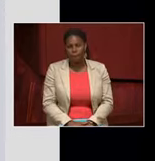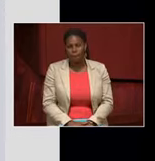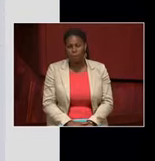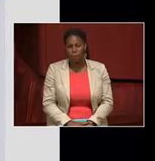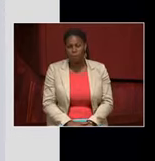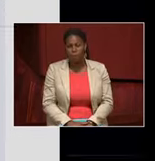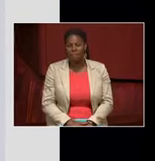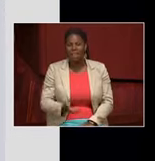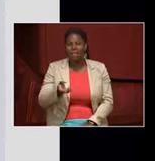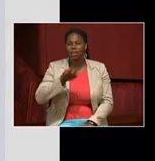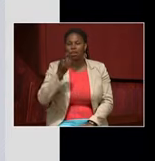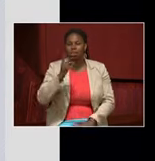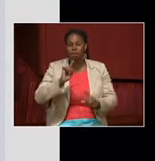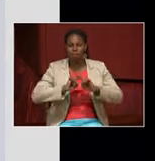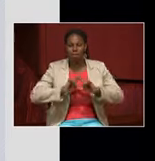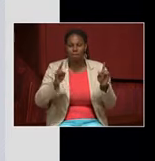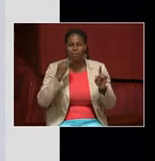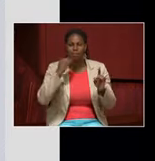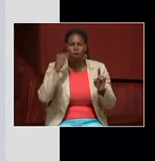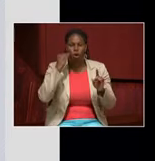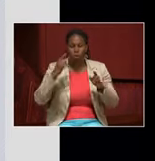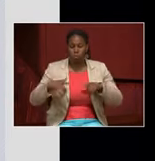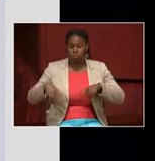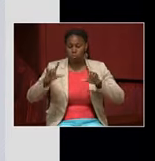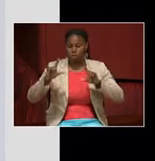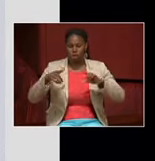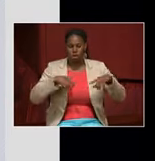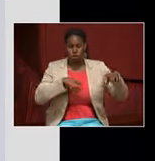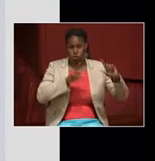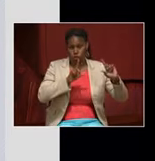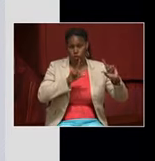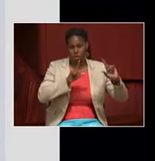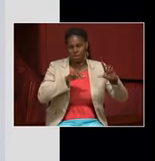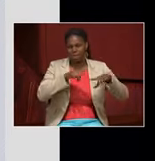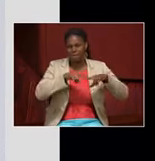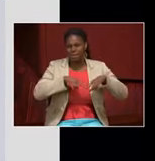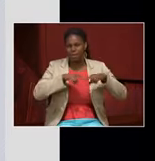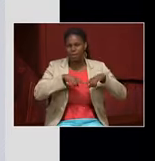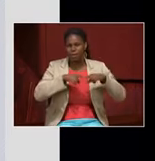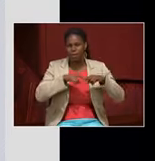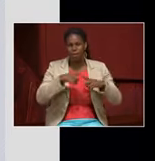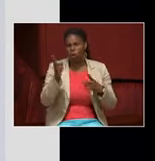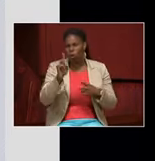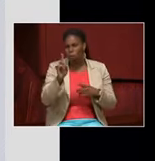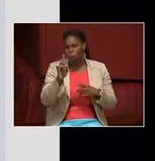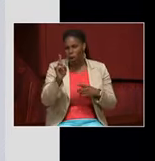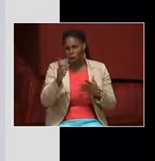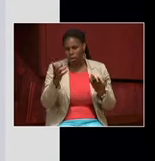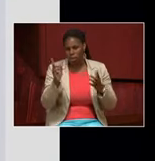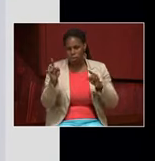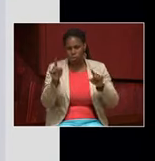Okay, so there's two different home screens, you could say, depending on where you're doing your